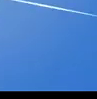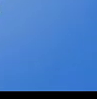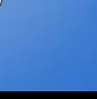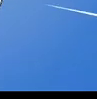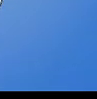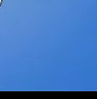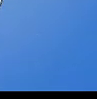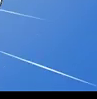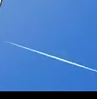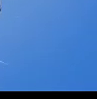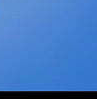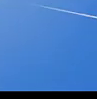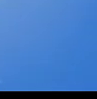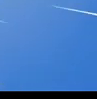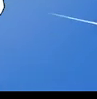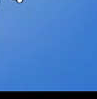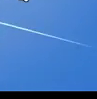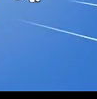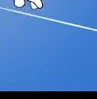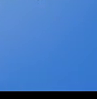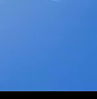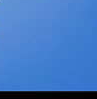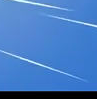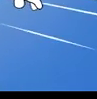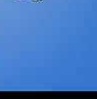Welcome and study with Tanzania Institute of Education.